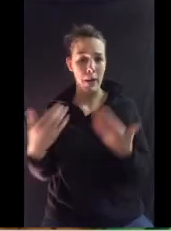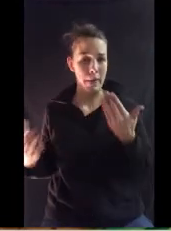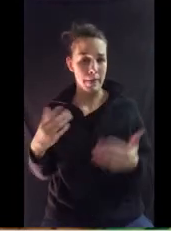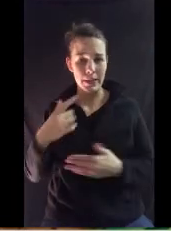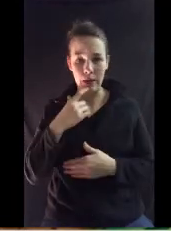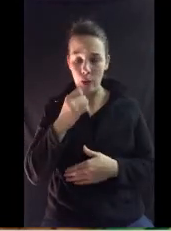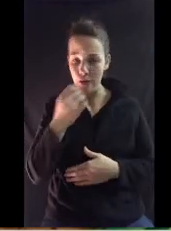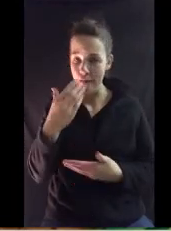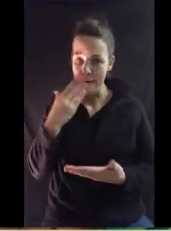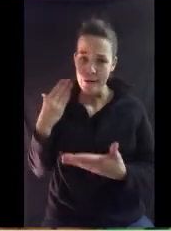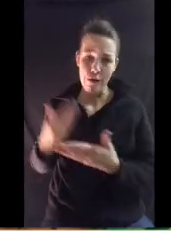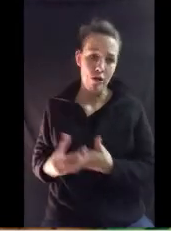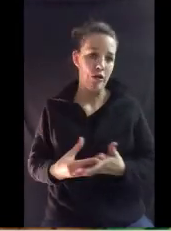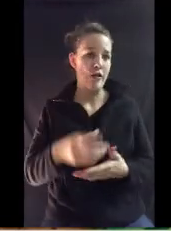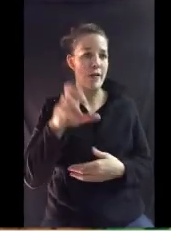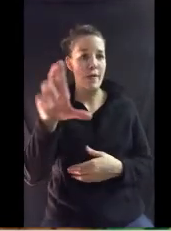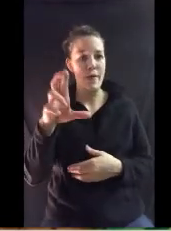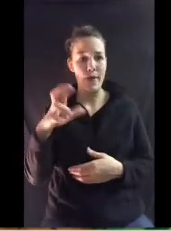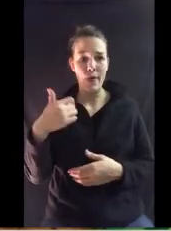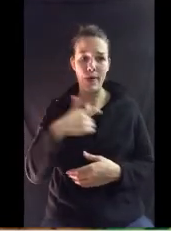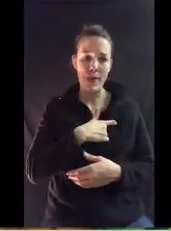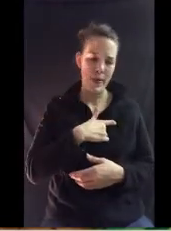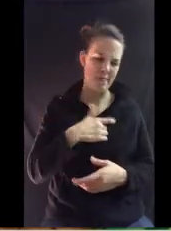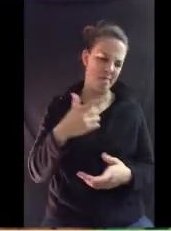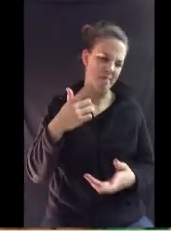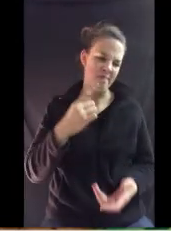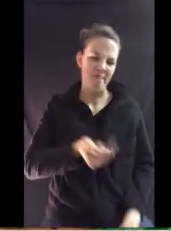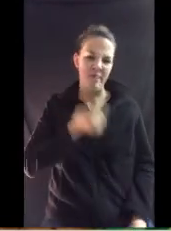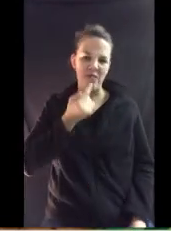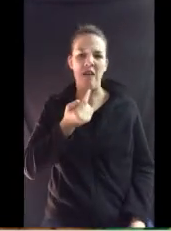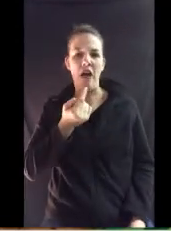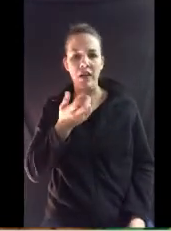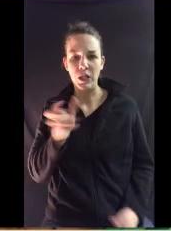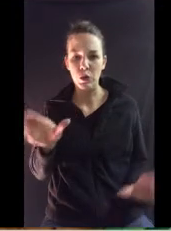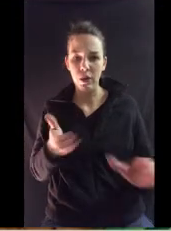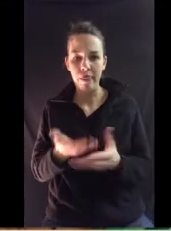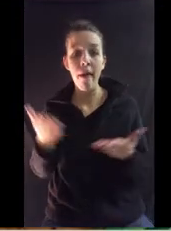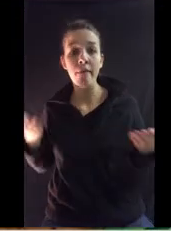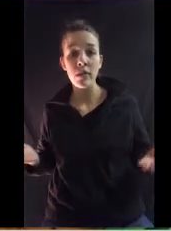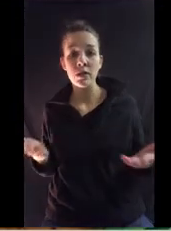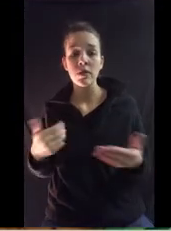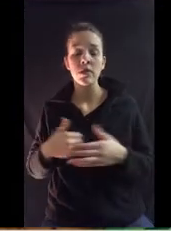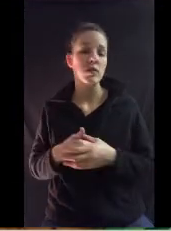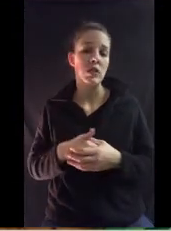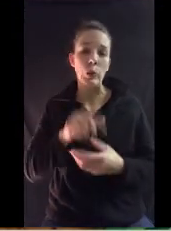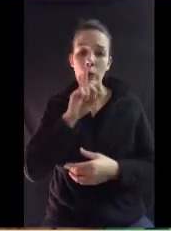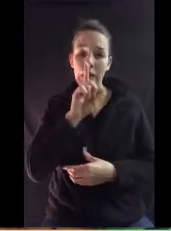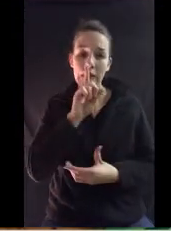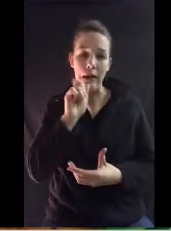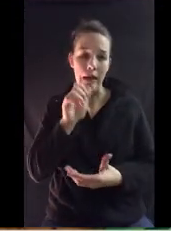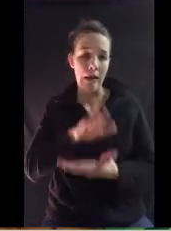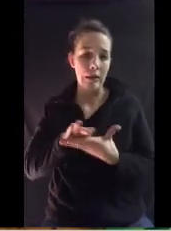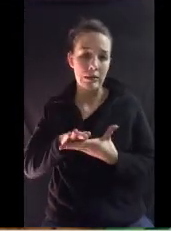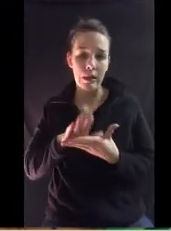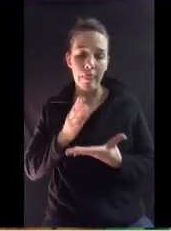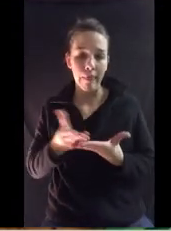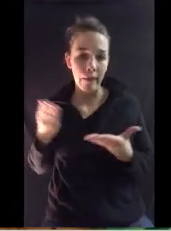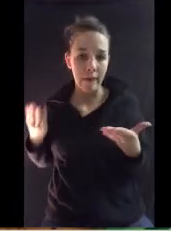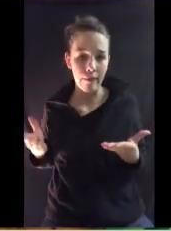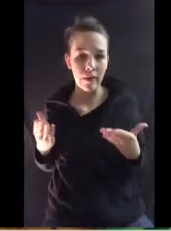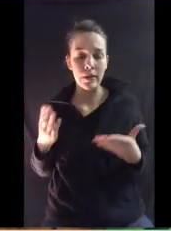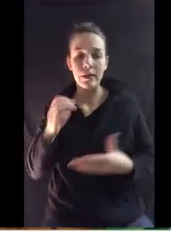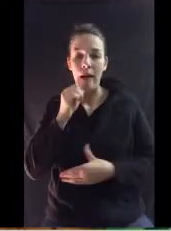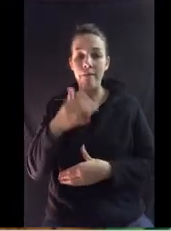about ourselves. They might say that we're not good, or that we stink at doing certain things and stuff like that, that are really